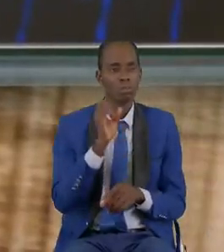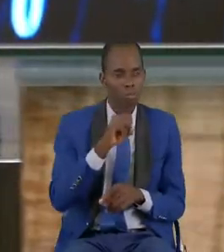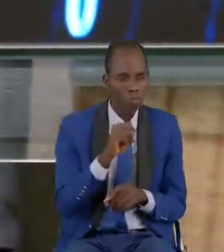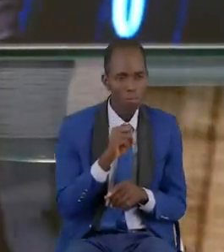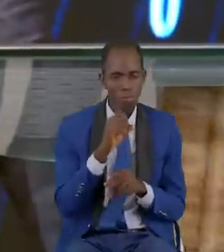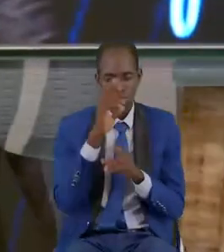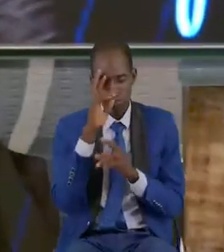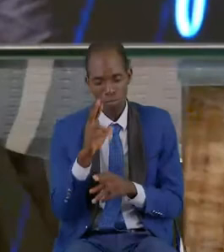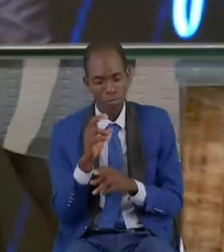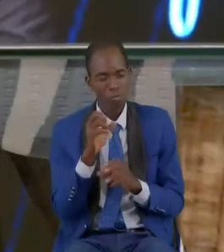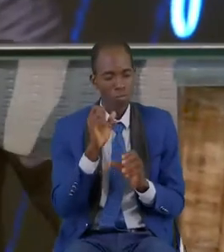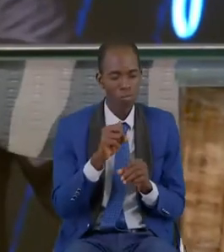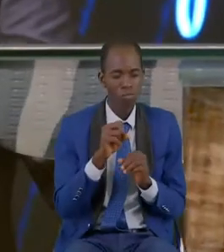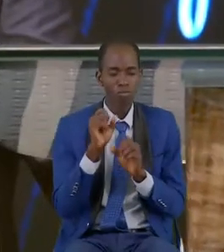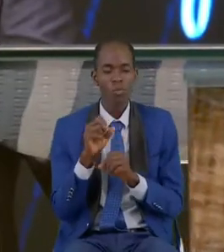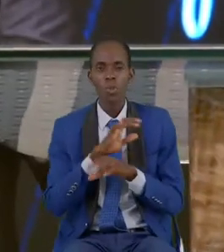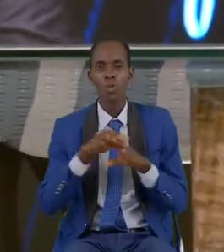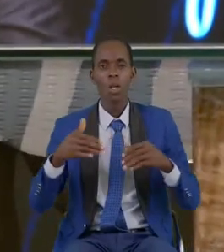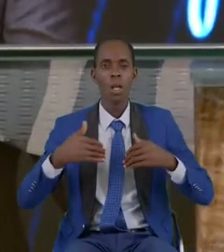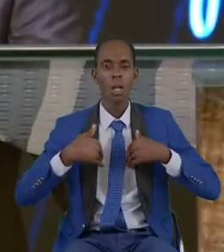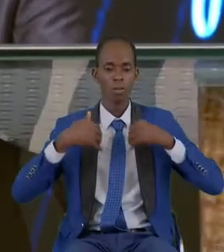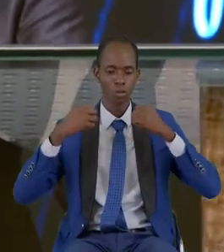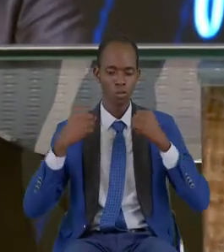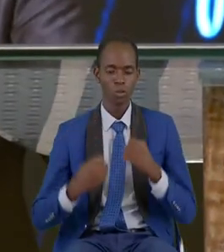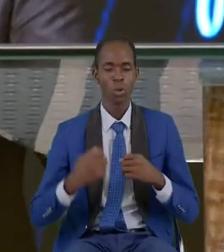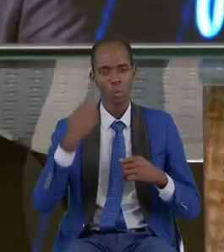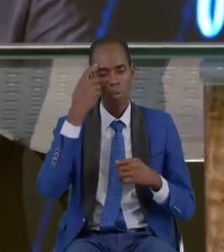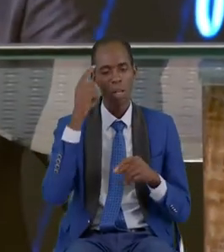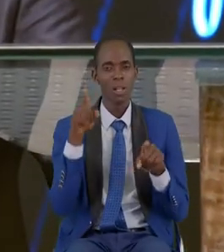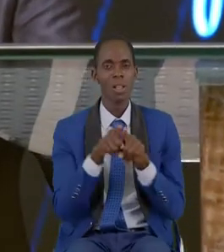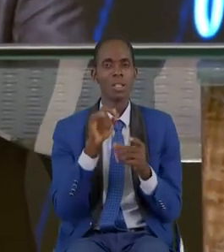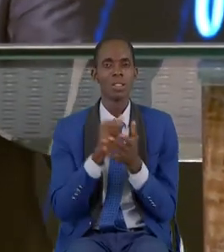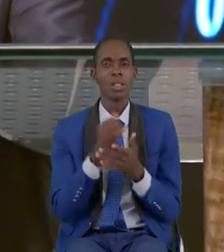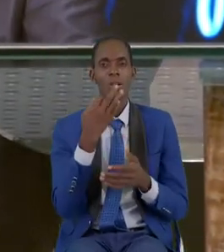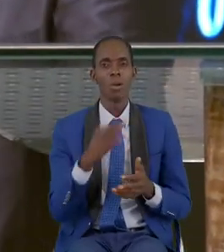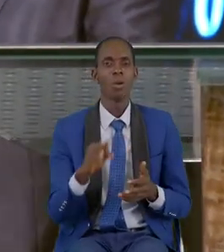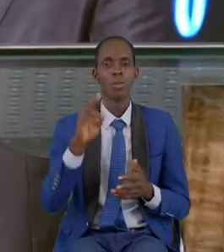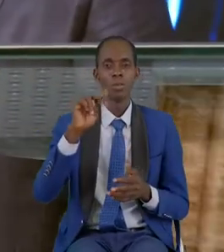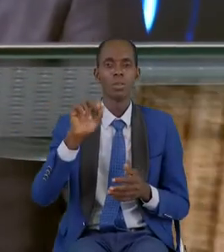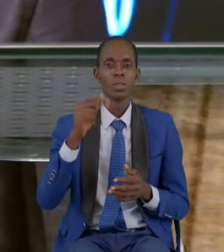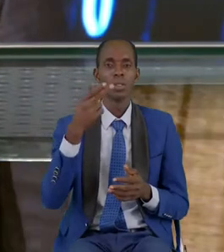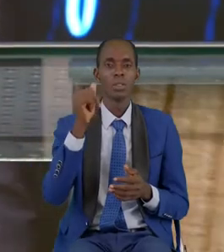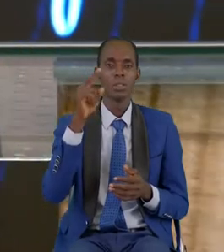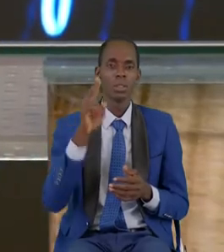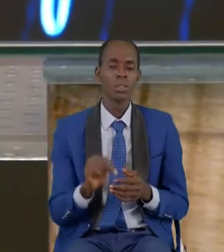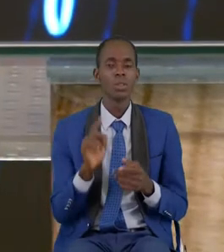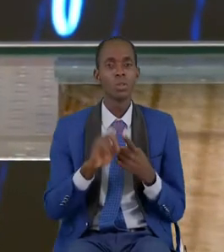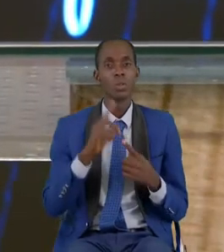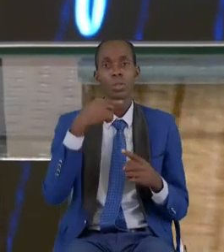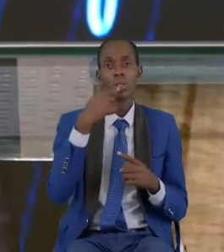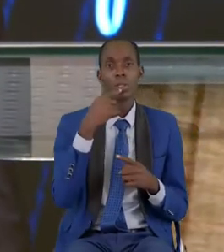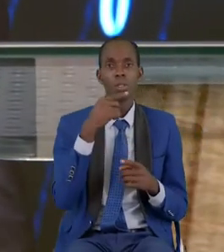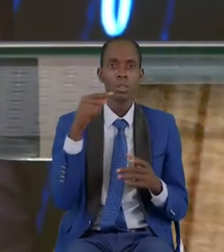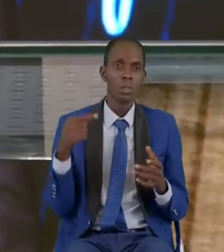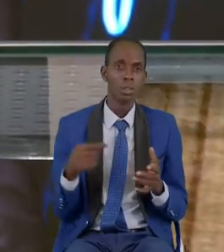not have the backbone of Nathan. You do not have the backbone of Paul to say, this